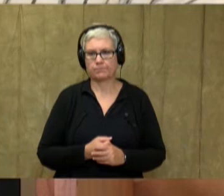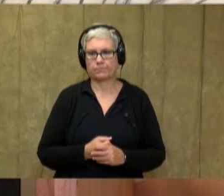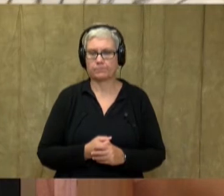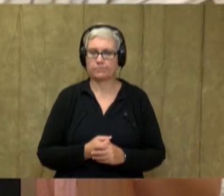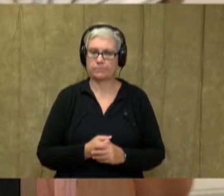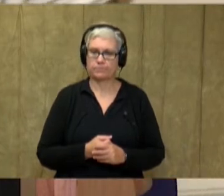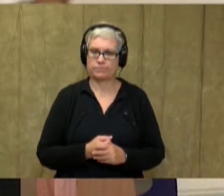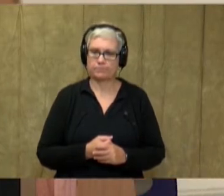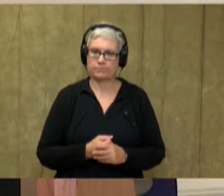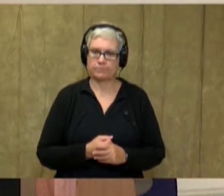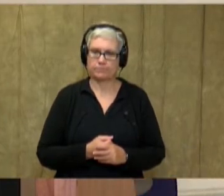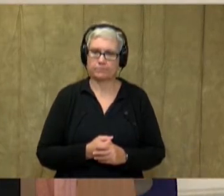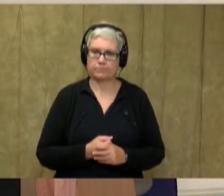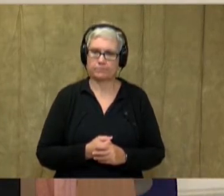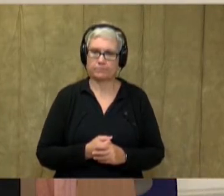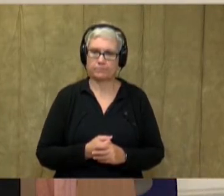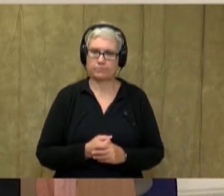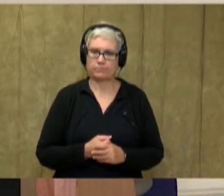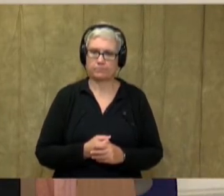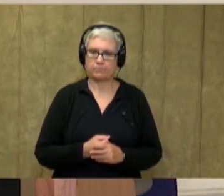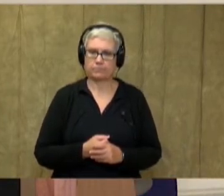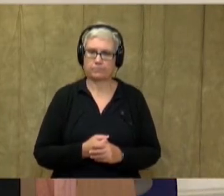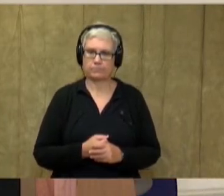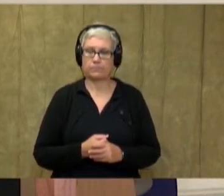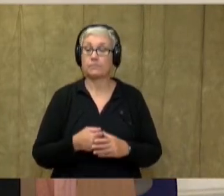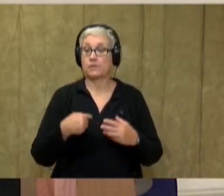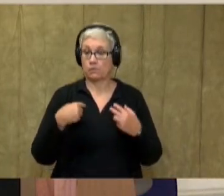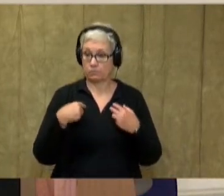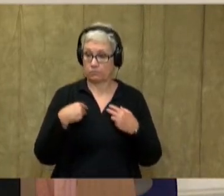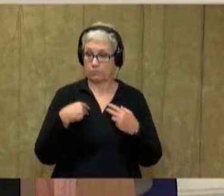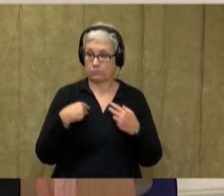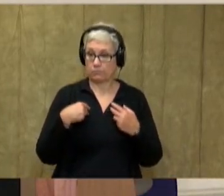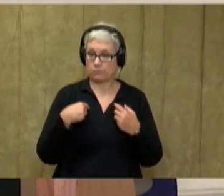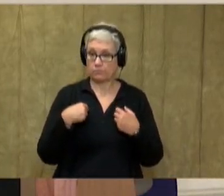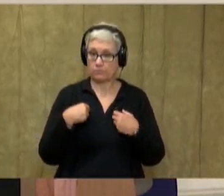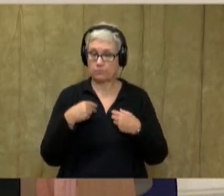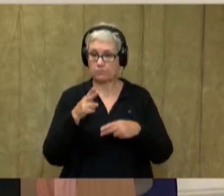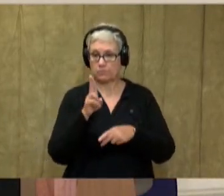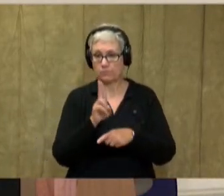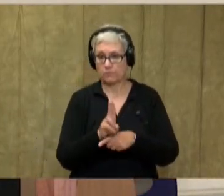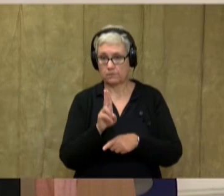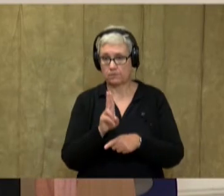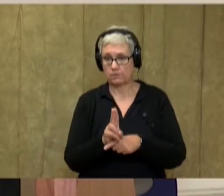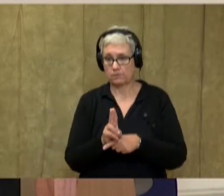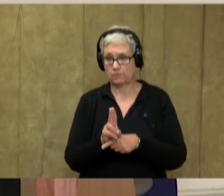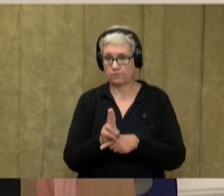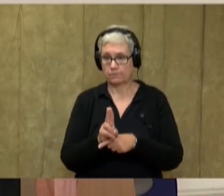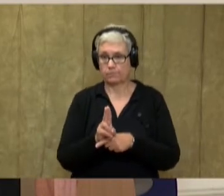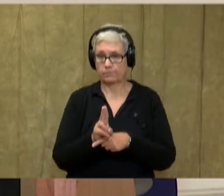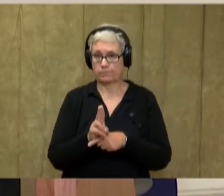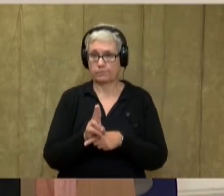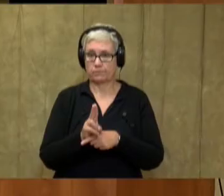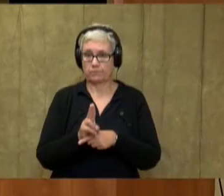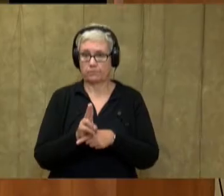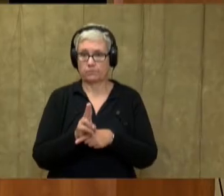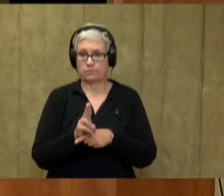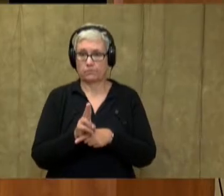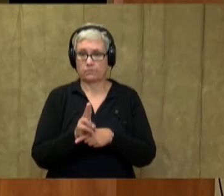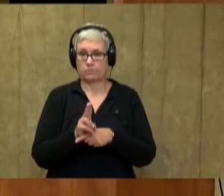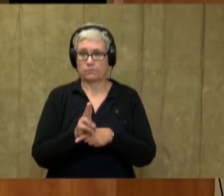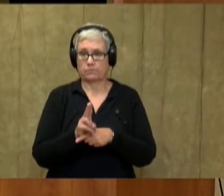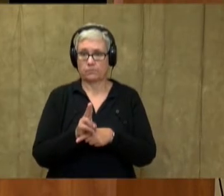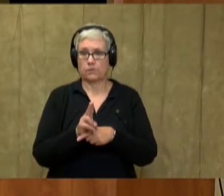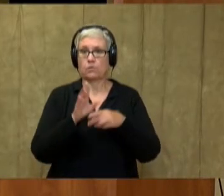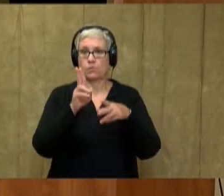So we have used, from our work along, this right here already. We